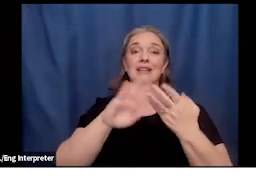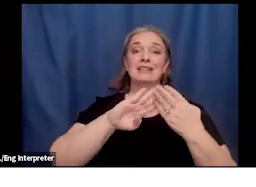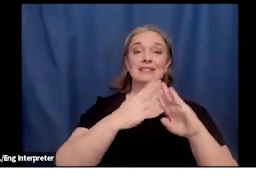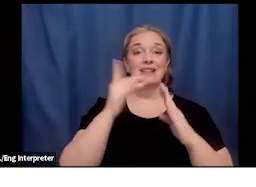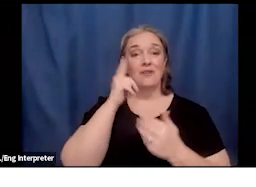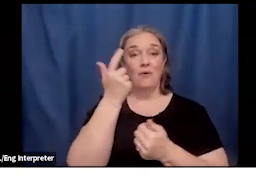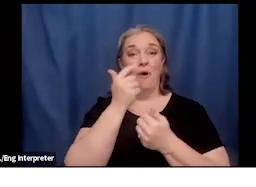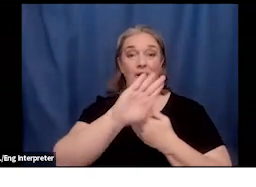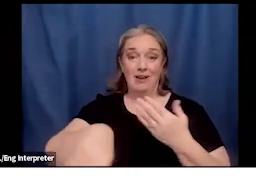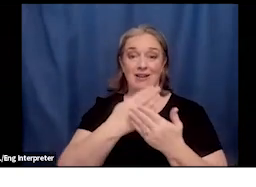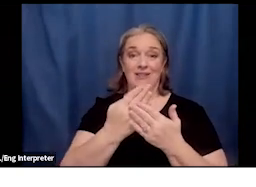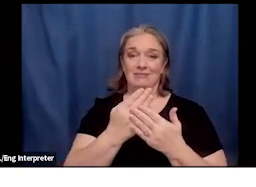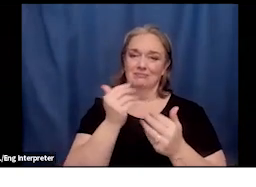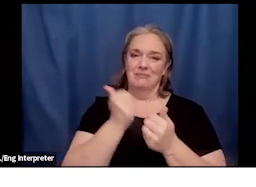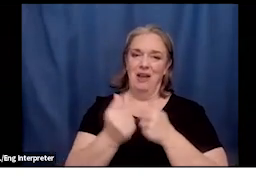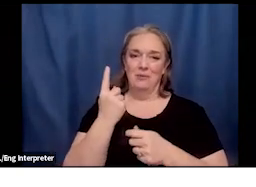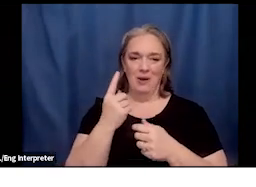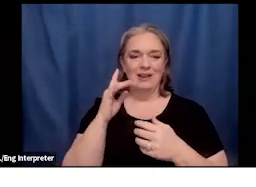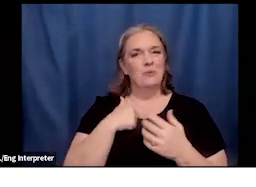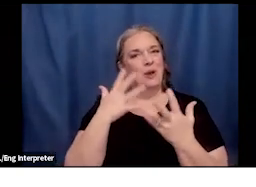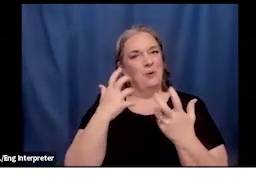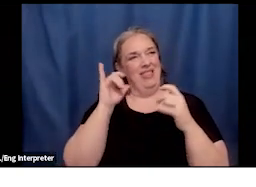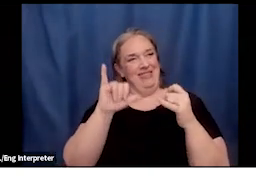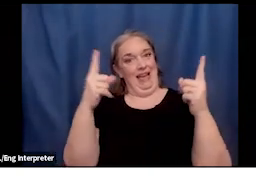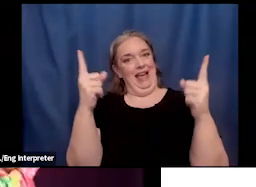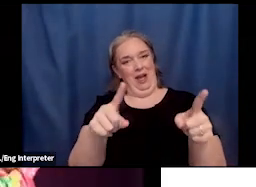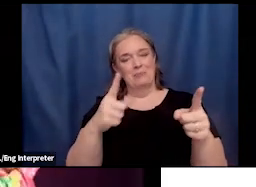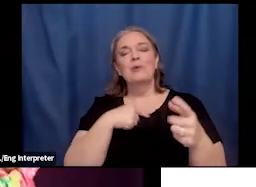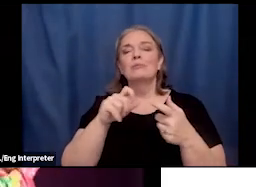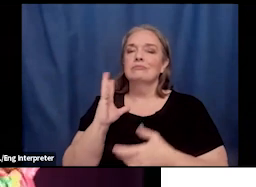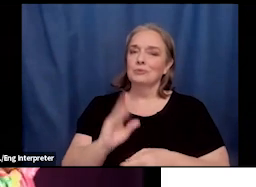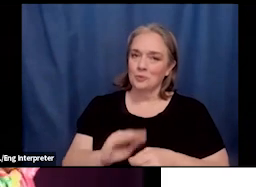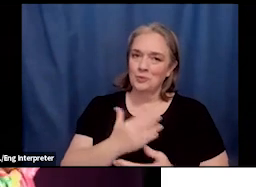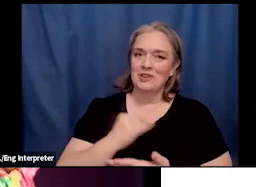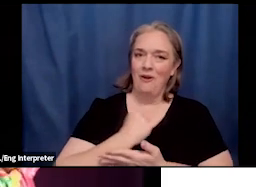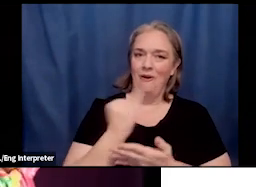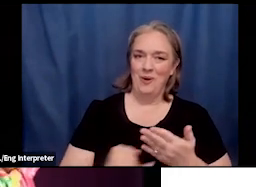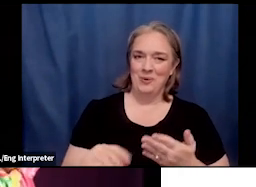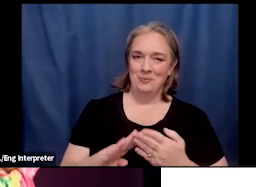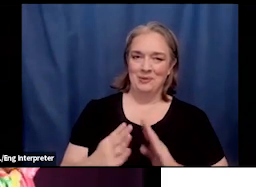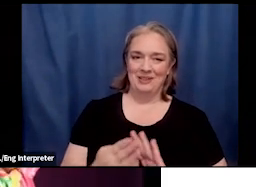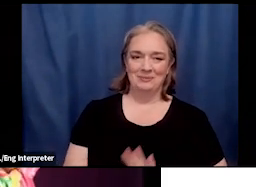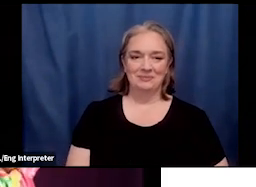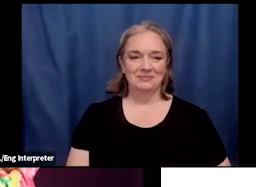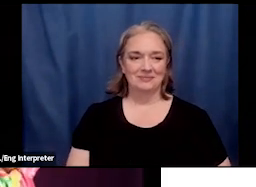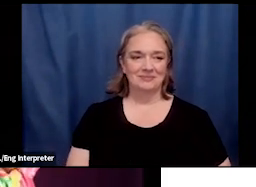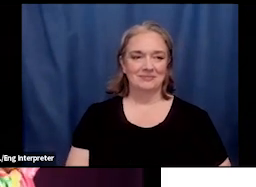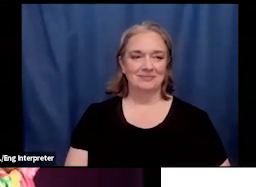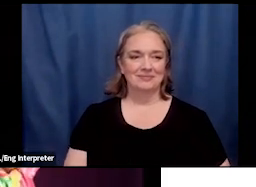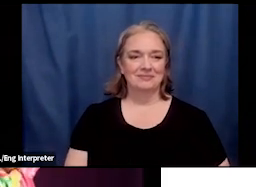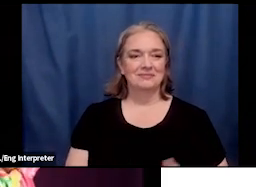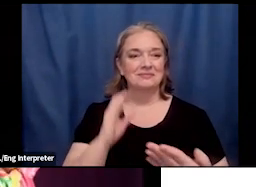happens. So just wanted to highlight here a